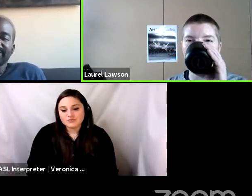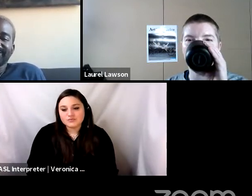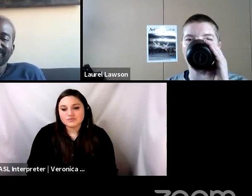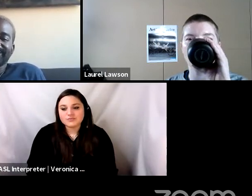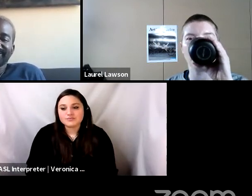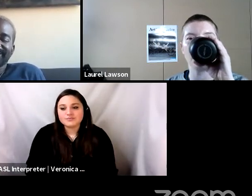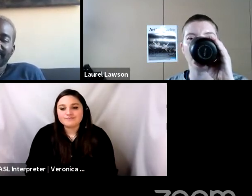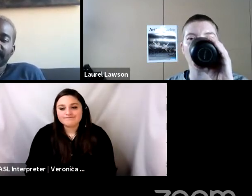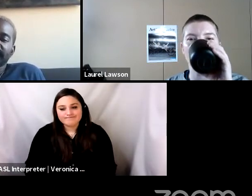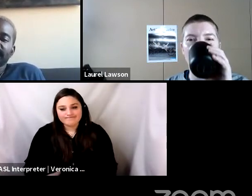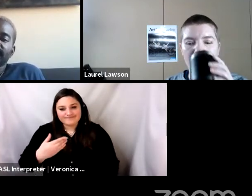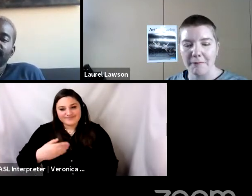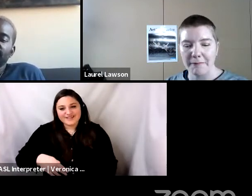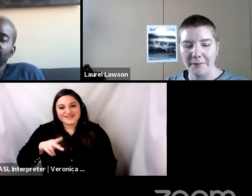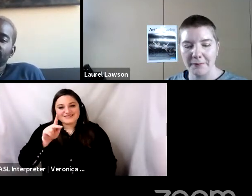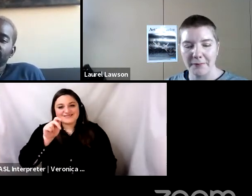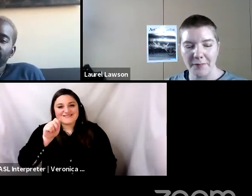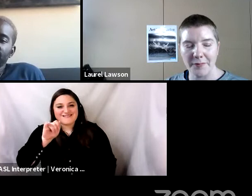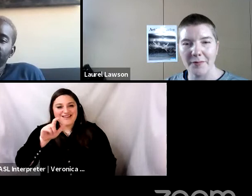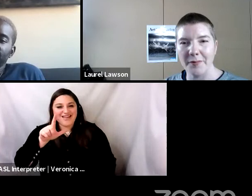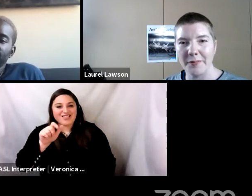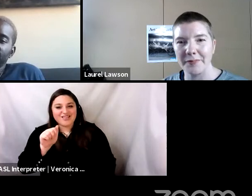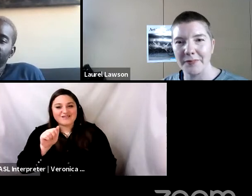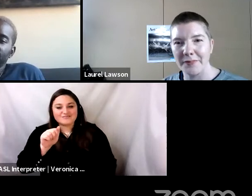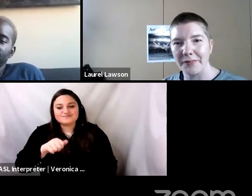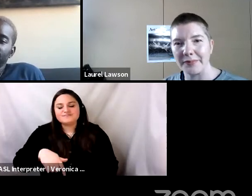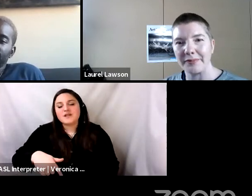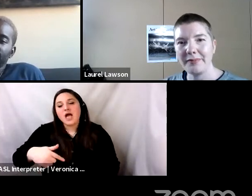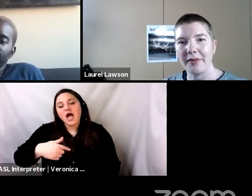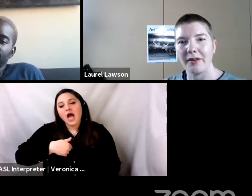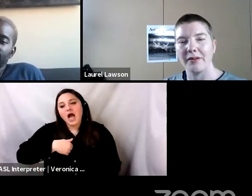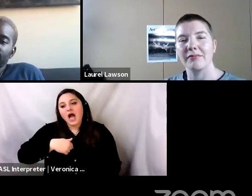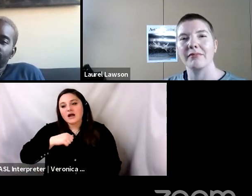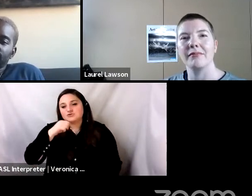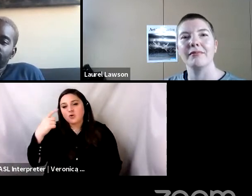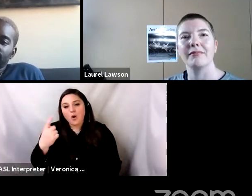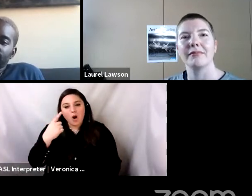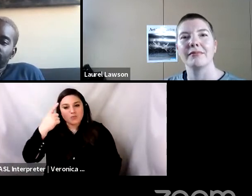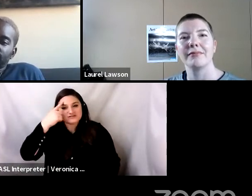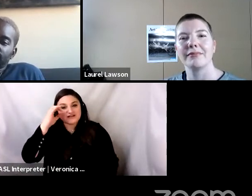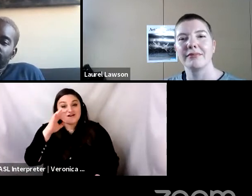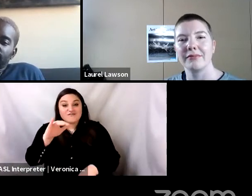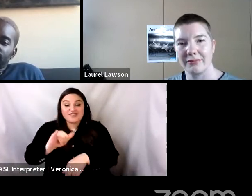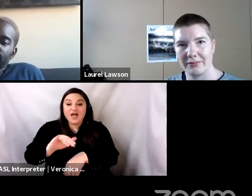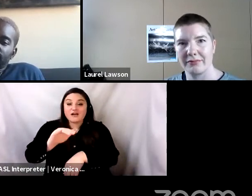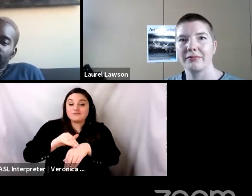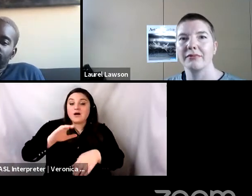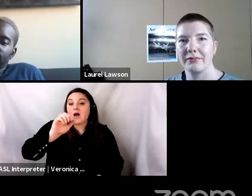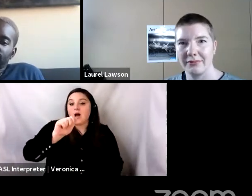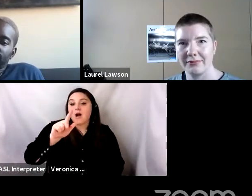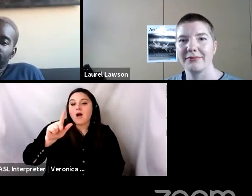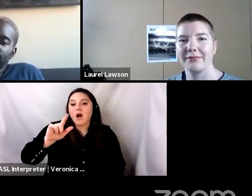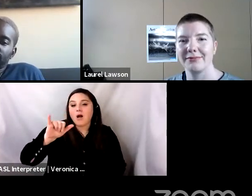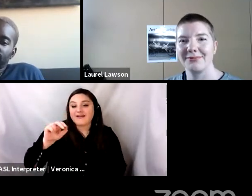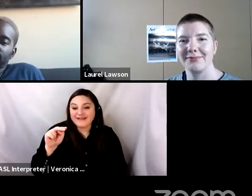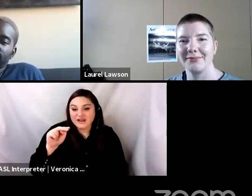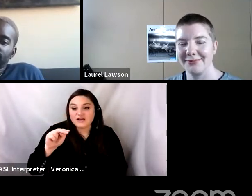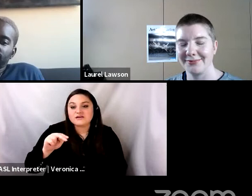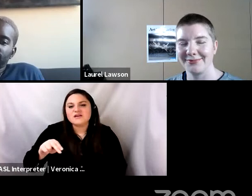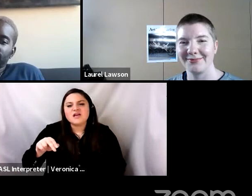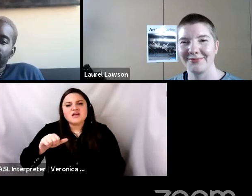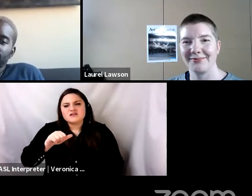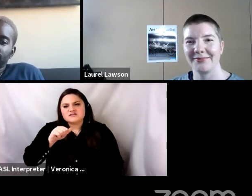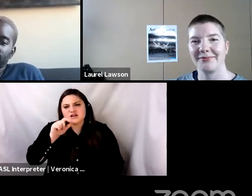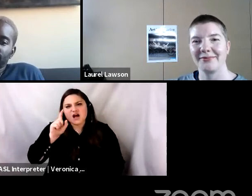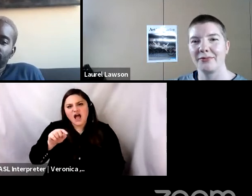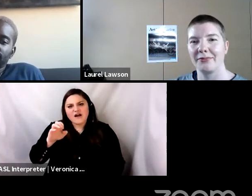This is Kayla speaking. I don't always think of calling in as a physical presence. It can be like a felt sense,